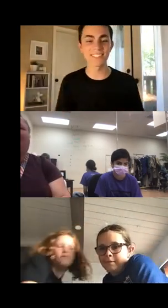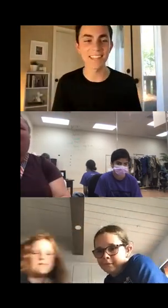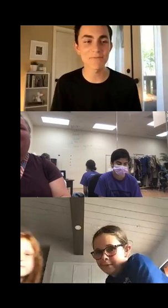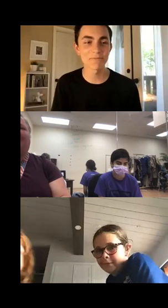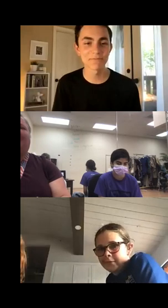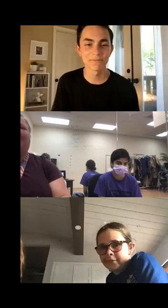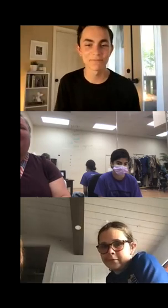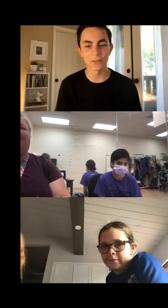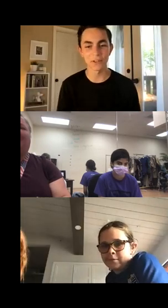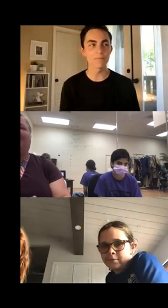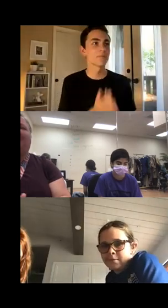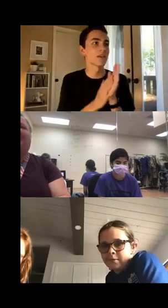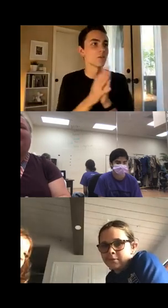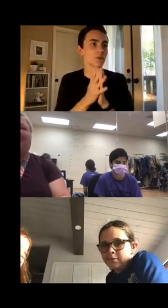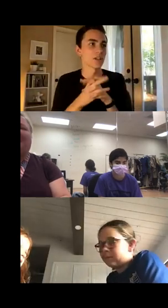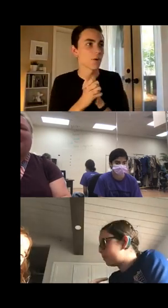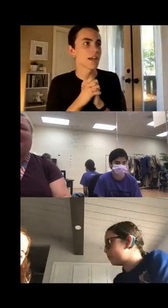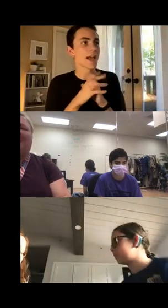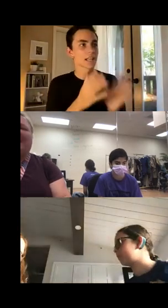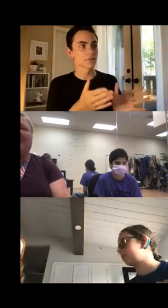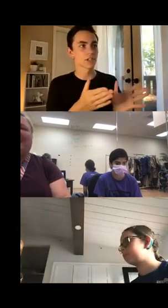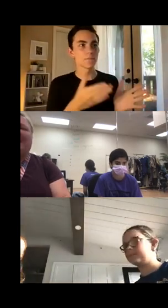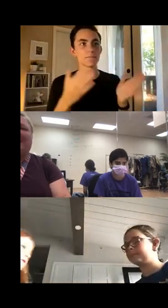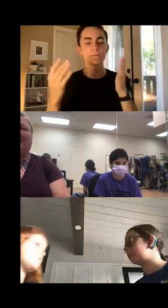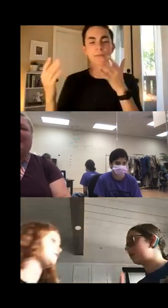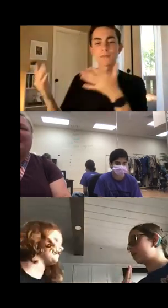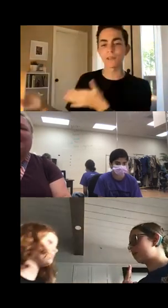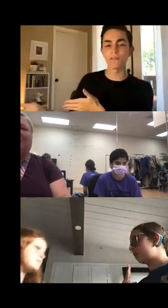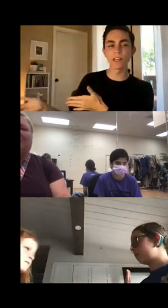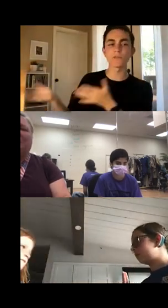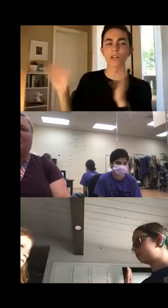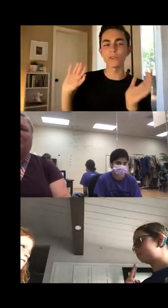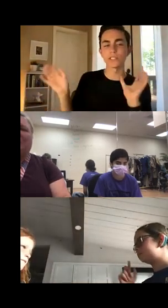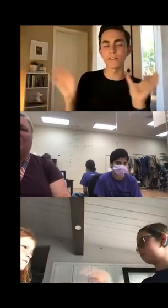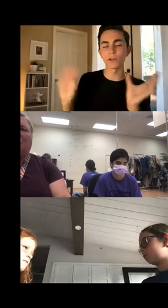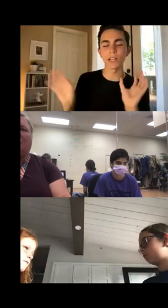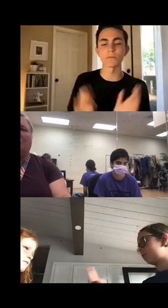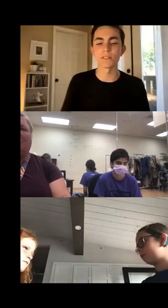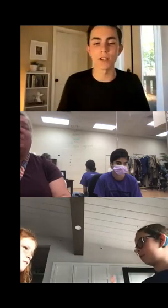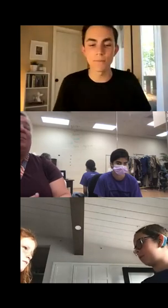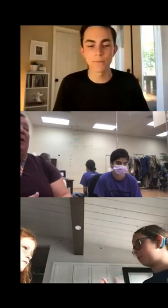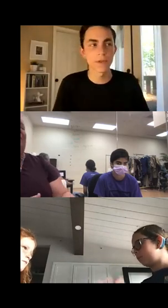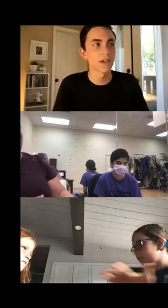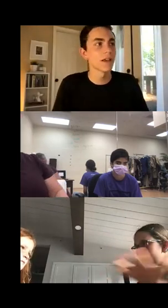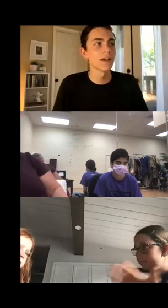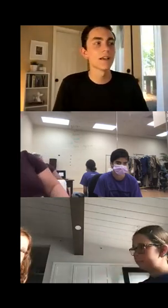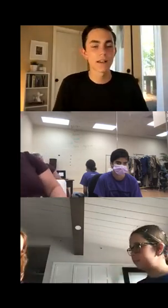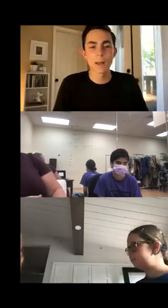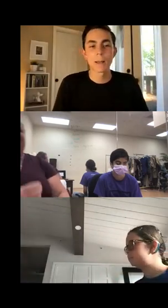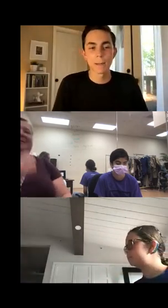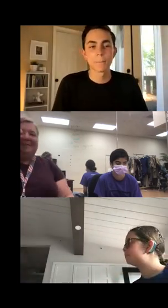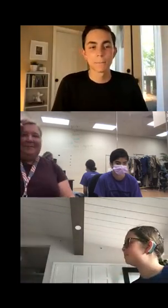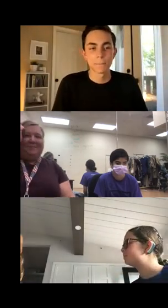Perfect, just like that. Okay, you want to try that one? Ask for name, give a name, try to use different names this time. Okay, different